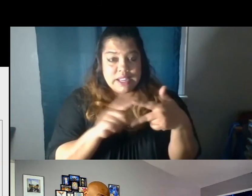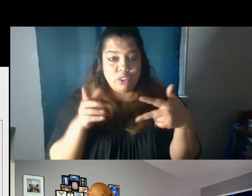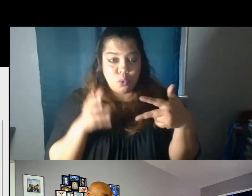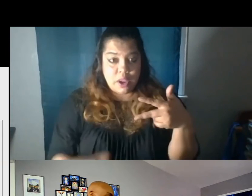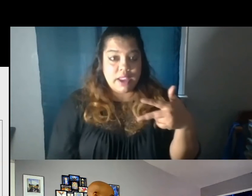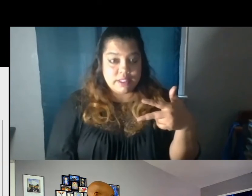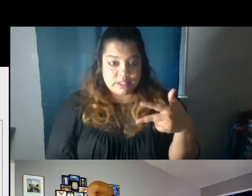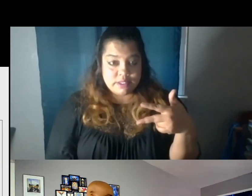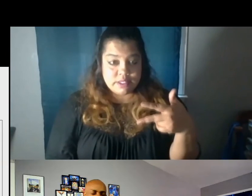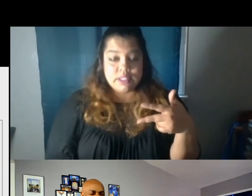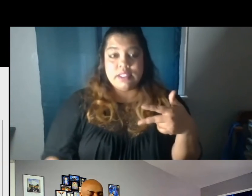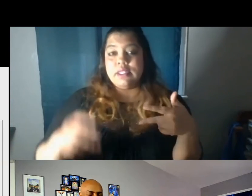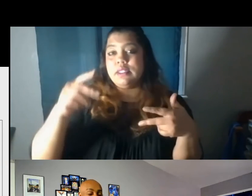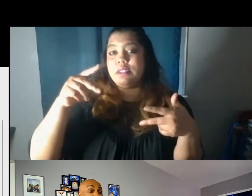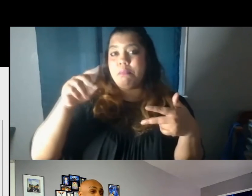postal